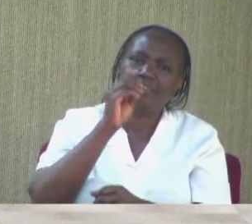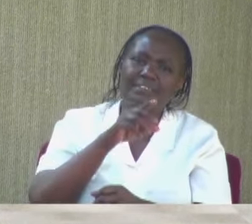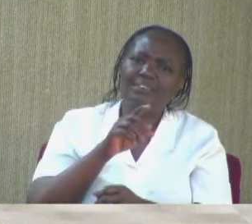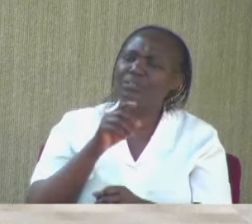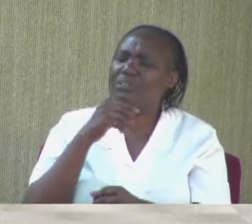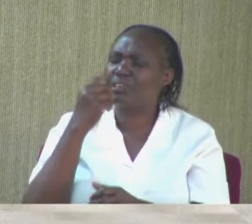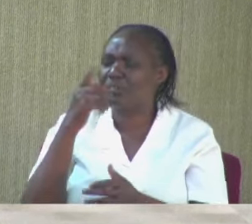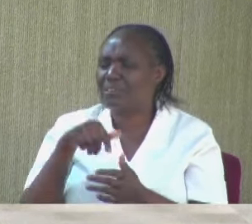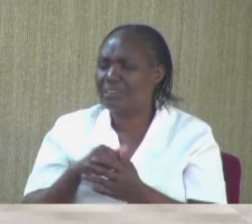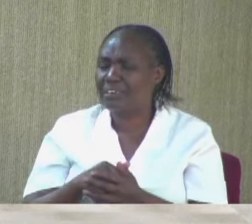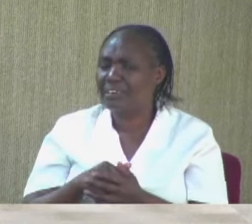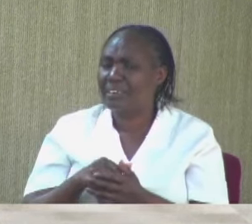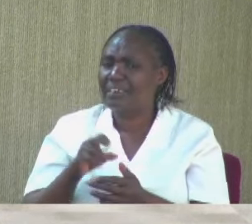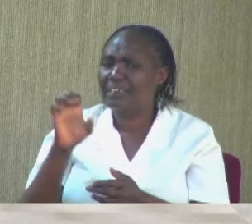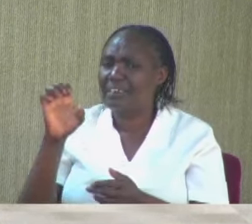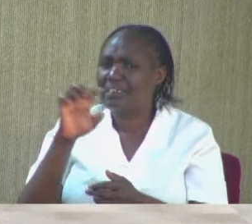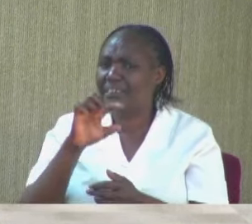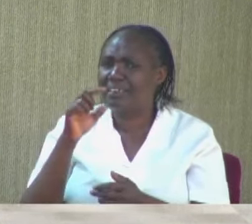this book page.